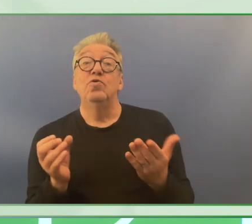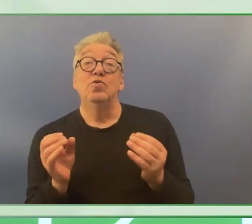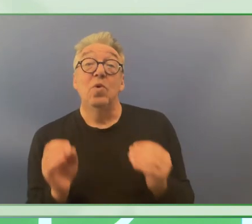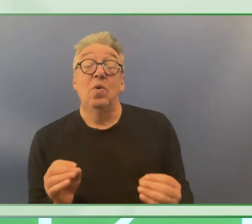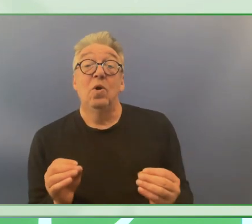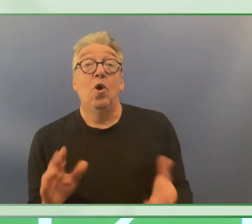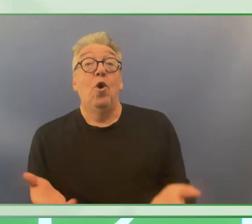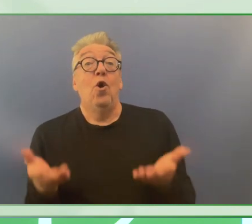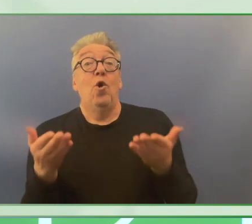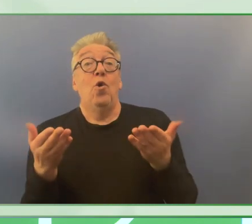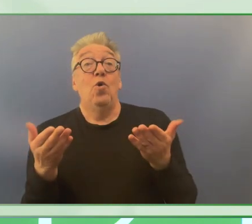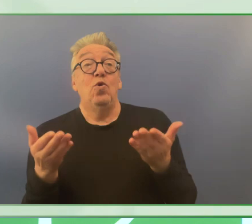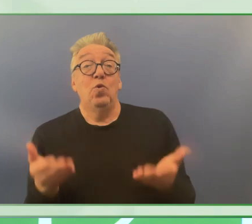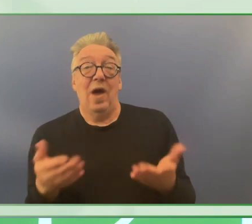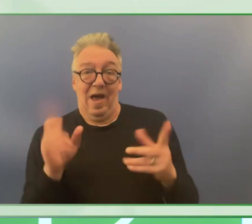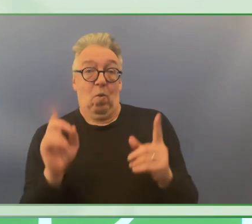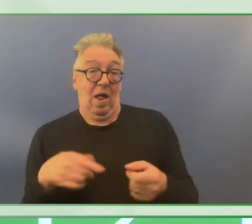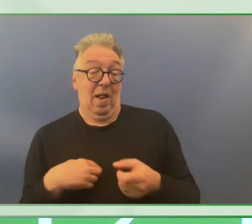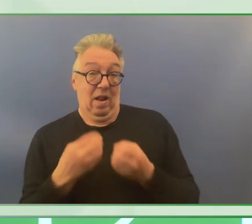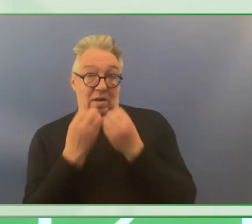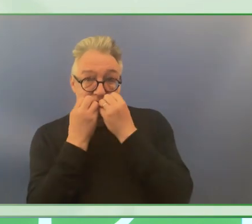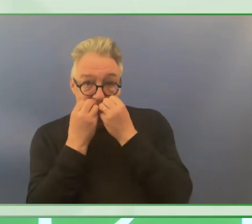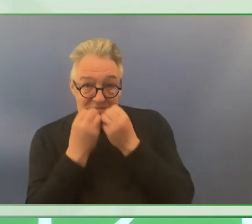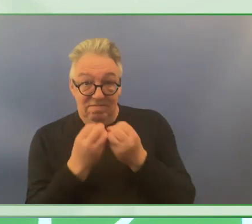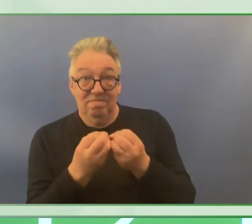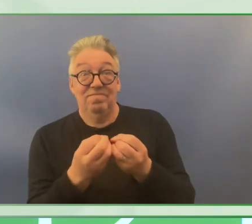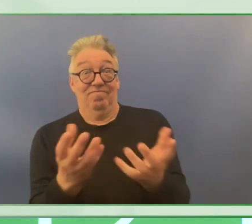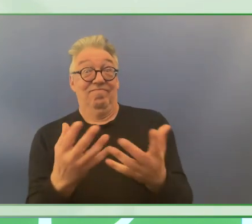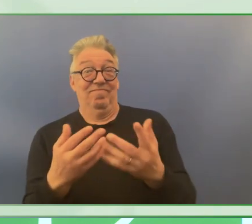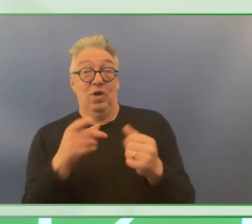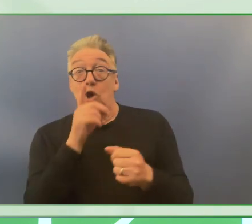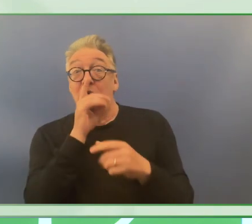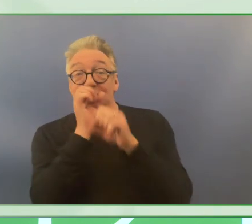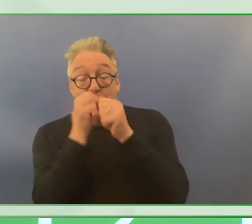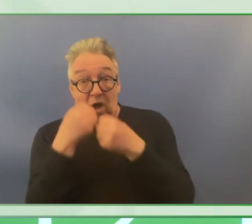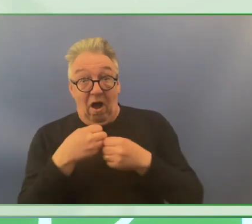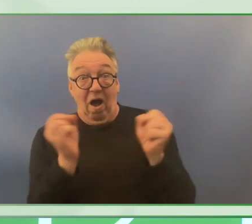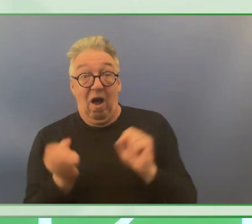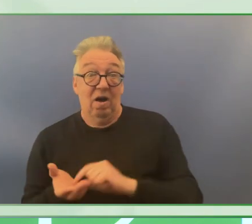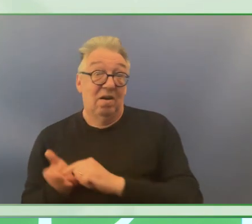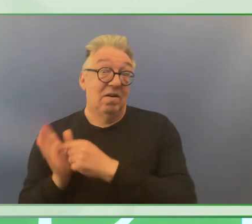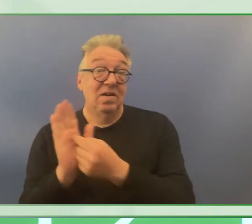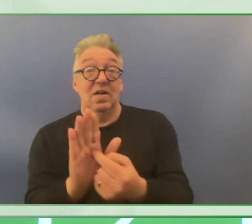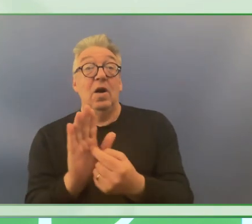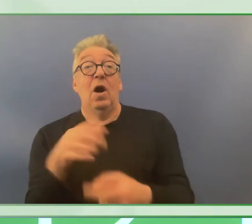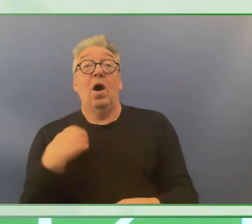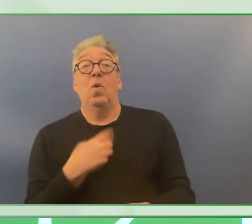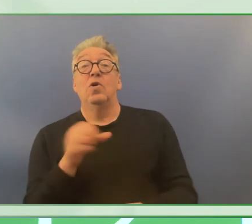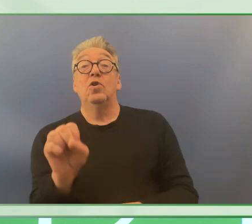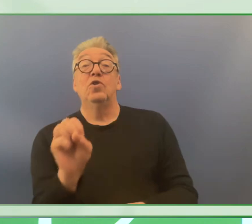to unveil is the software which we have made in the opposite